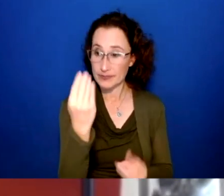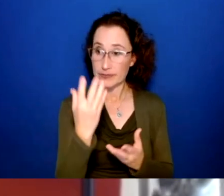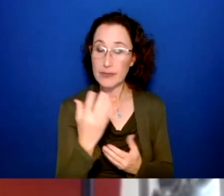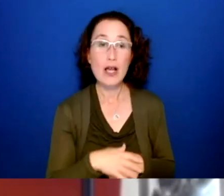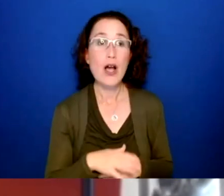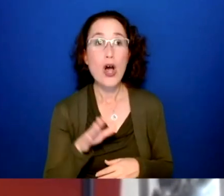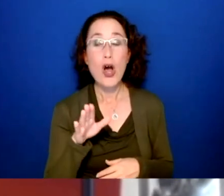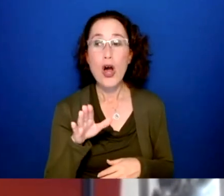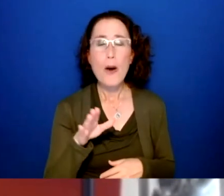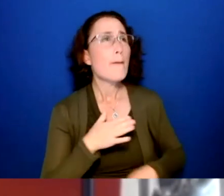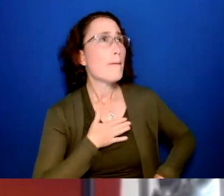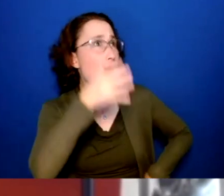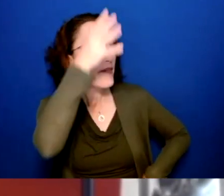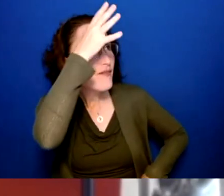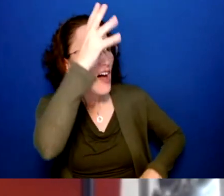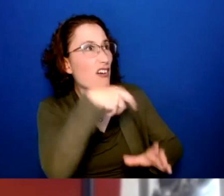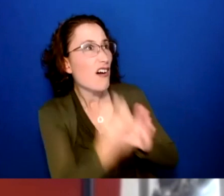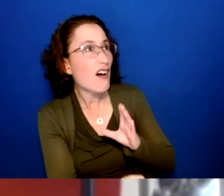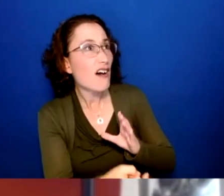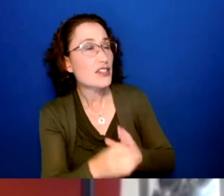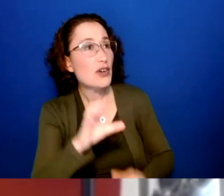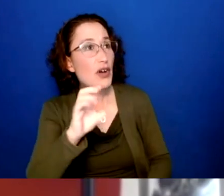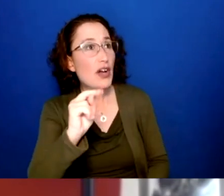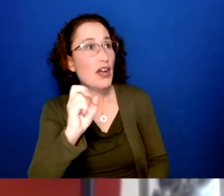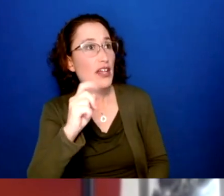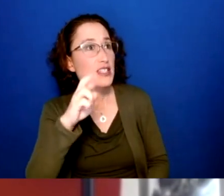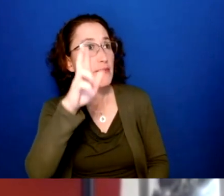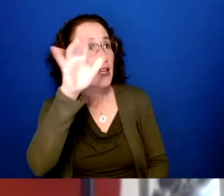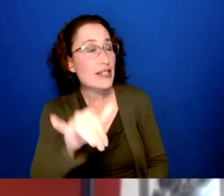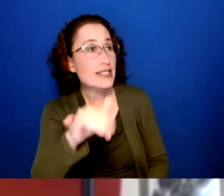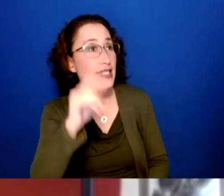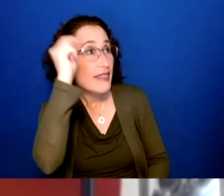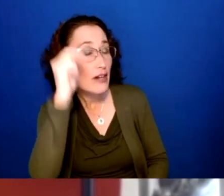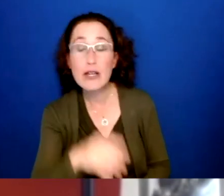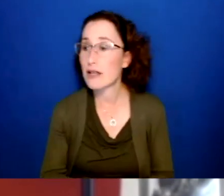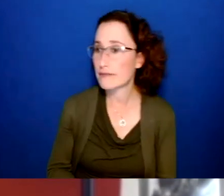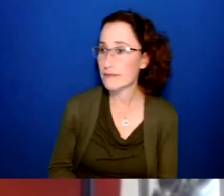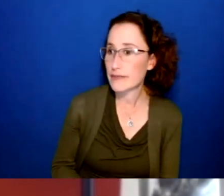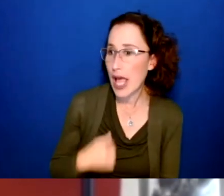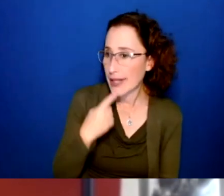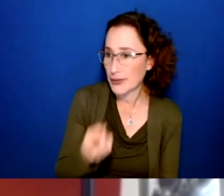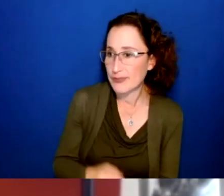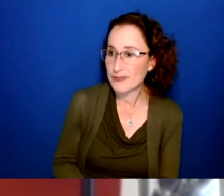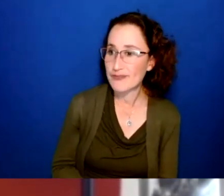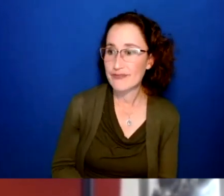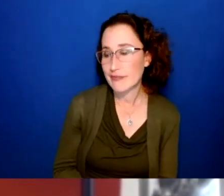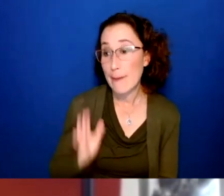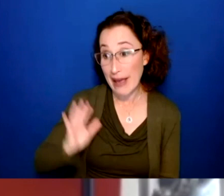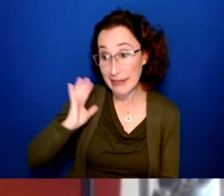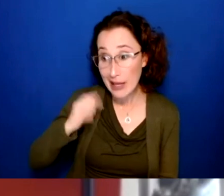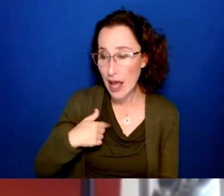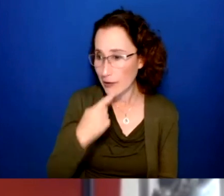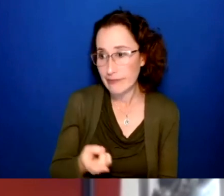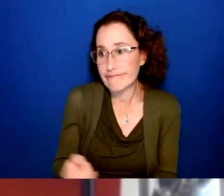asked me what to do about it. And at that time, I thought that I had good advice, which was there's nothing you can do about it. It was one of those things that gets